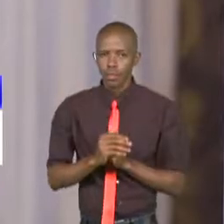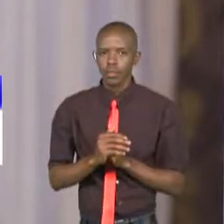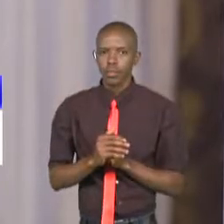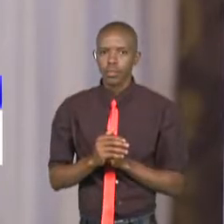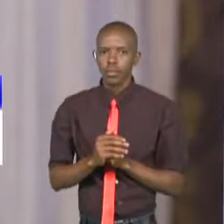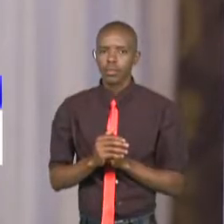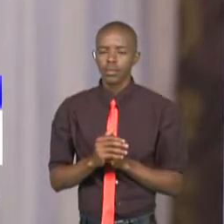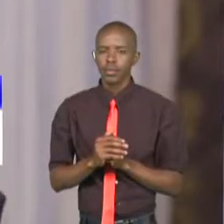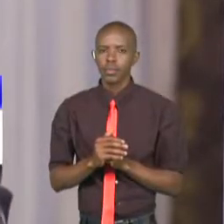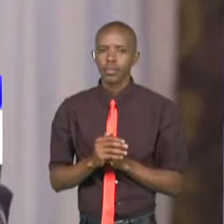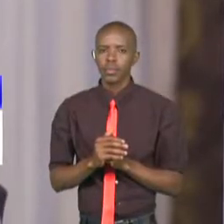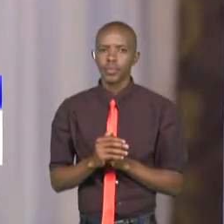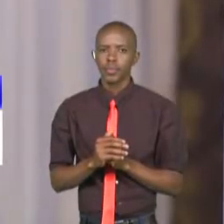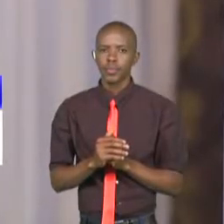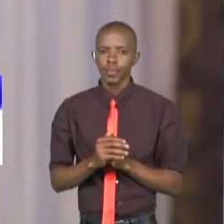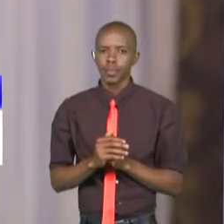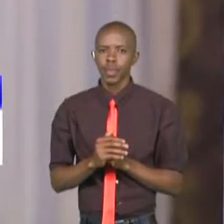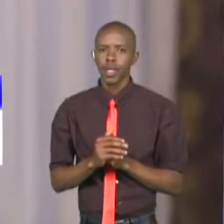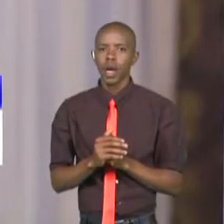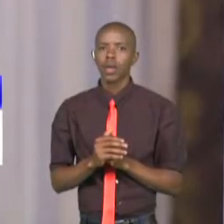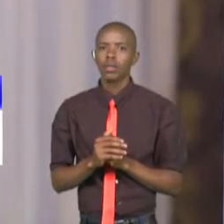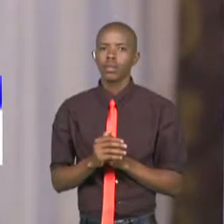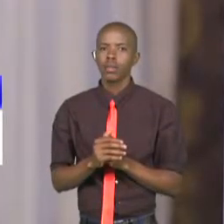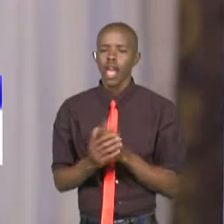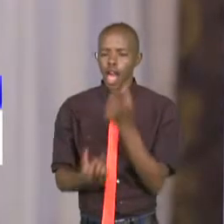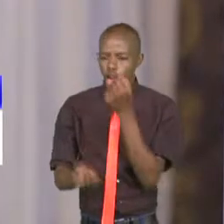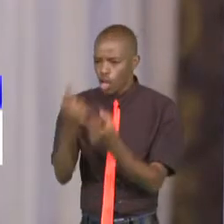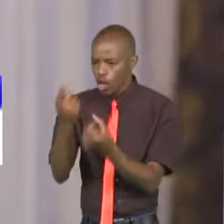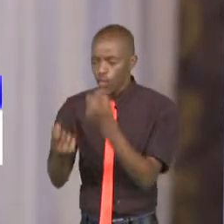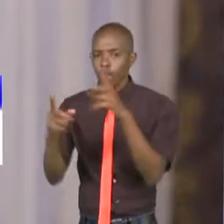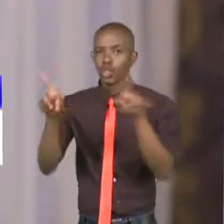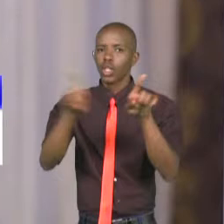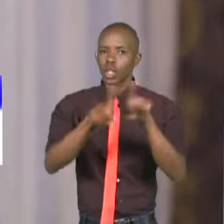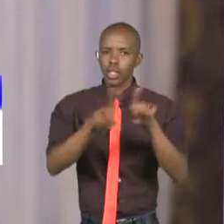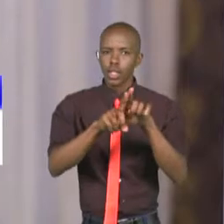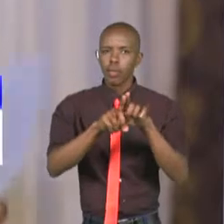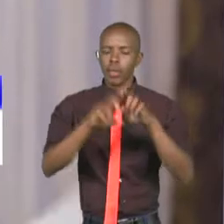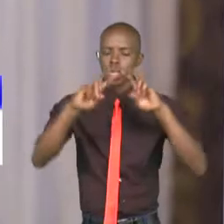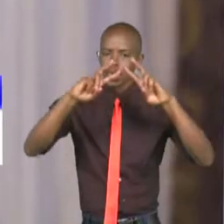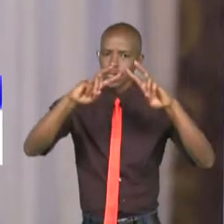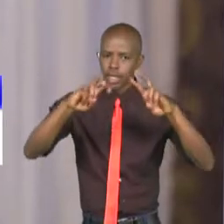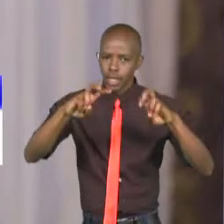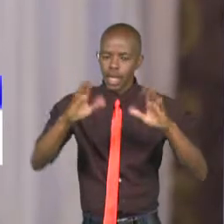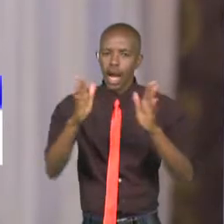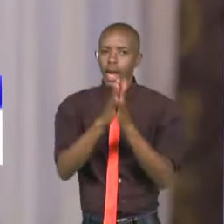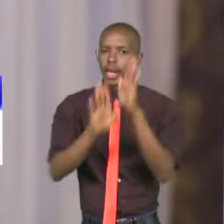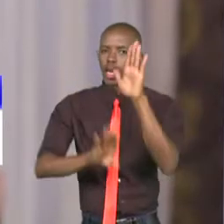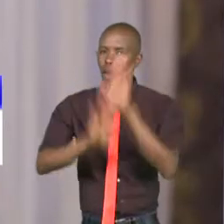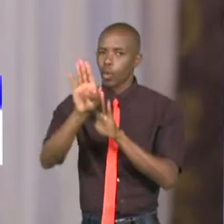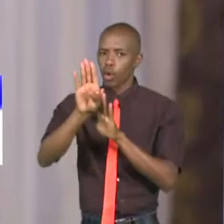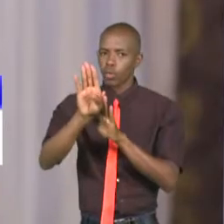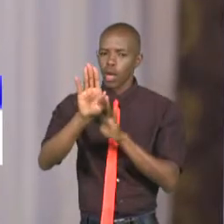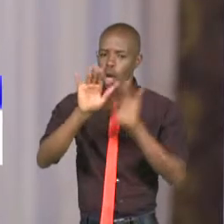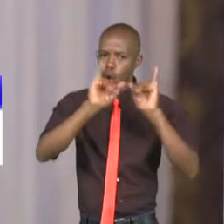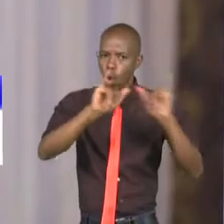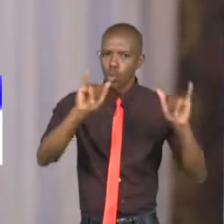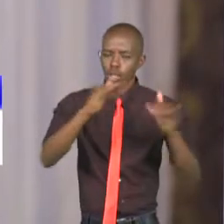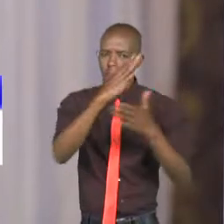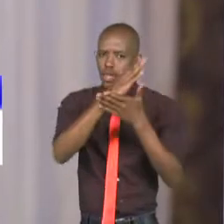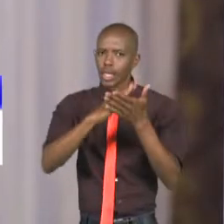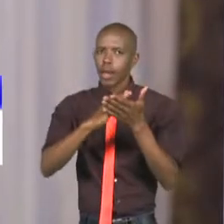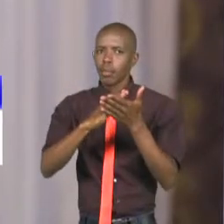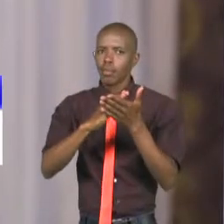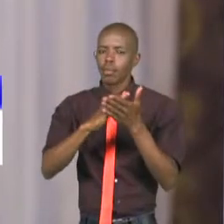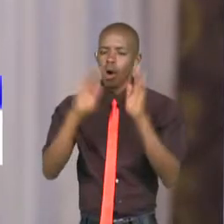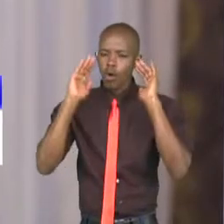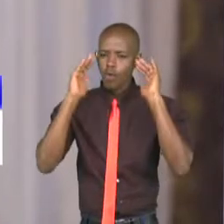intellectual capacity, innovation, as well as research and development. Those are some of our key